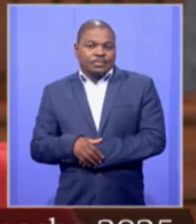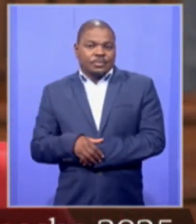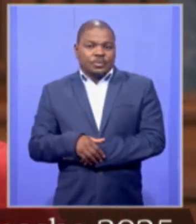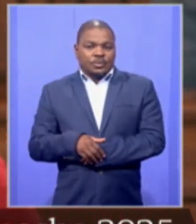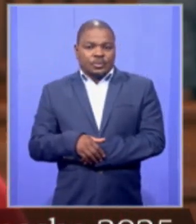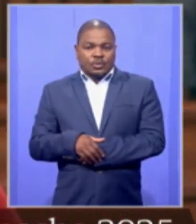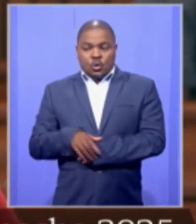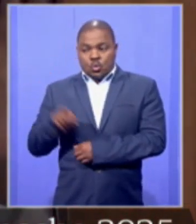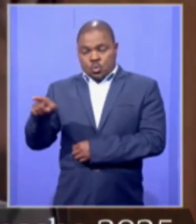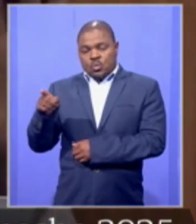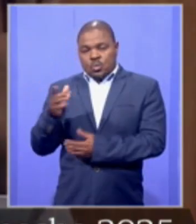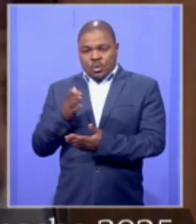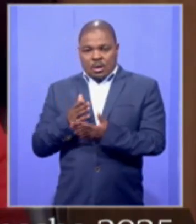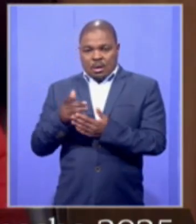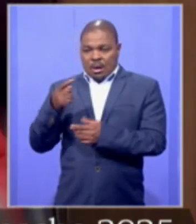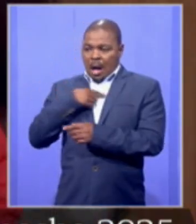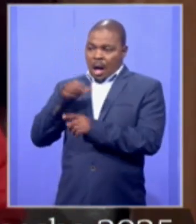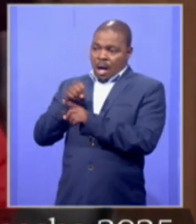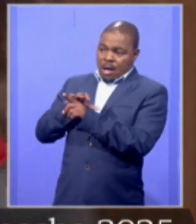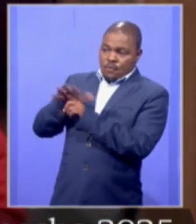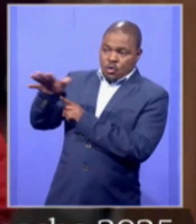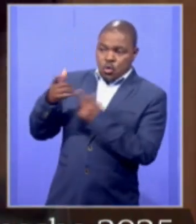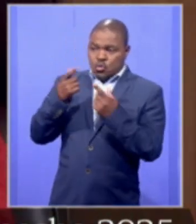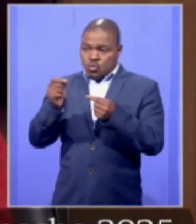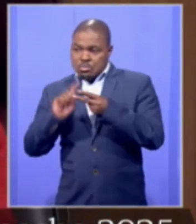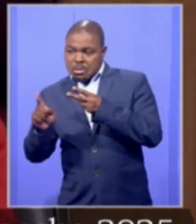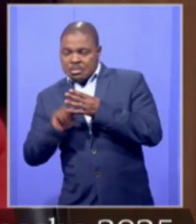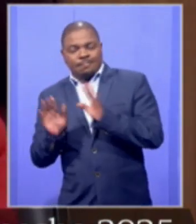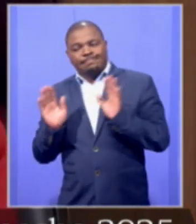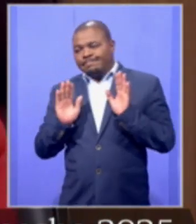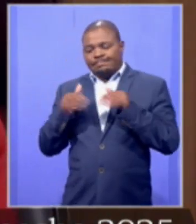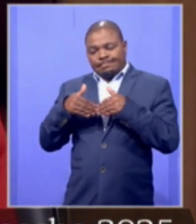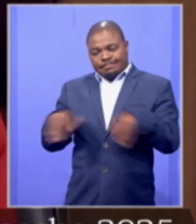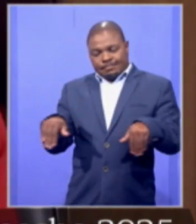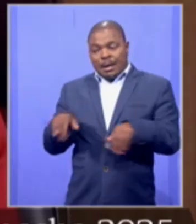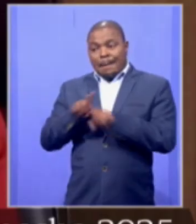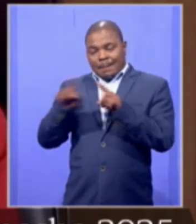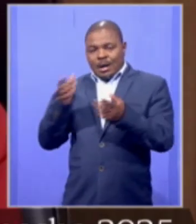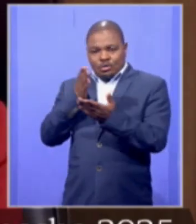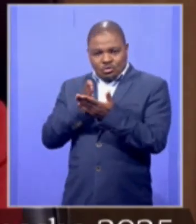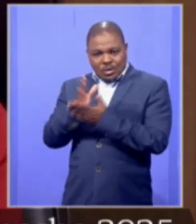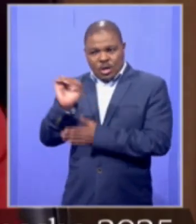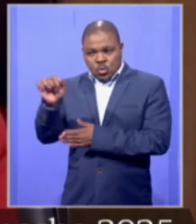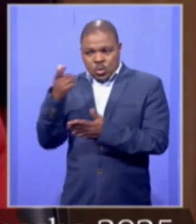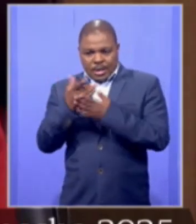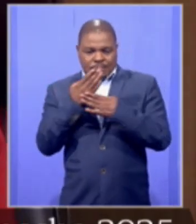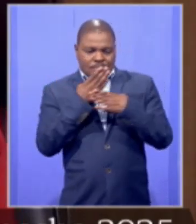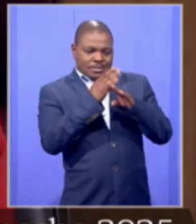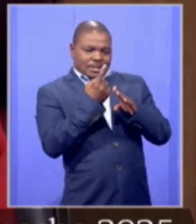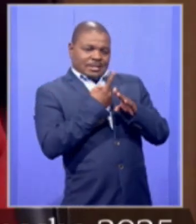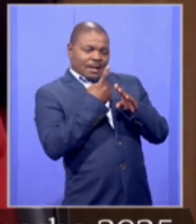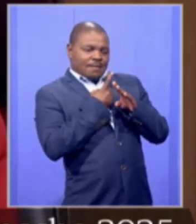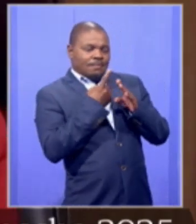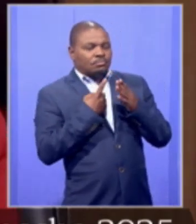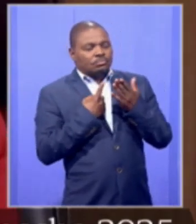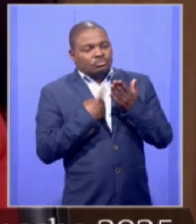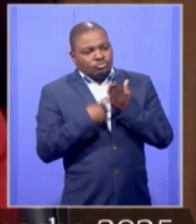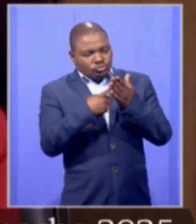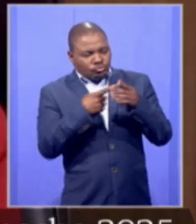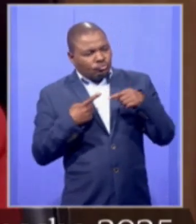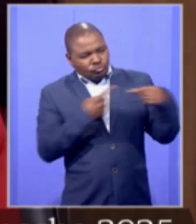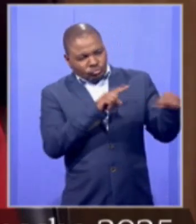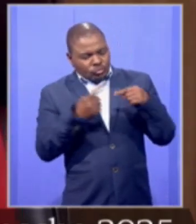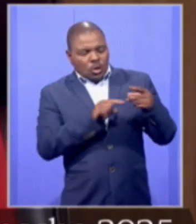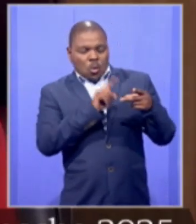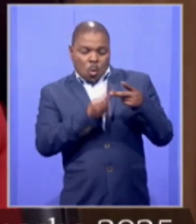which you must exercise. I won't influence you, can't tell you what to do, but you have a right either to defend yourself or to appoint